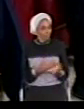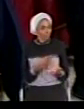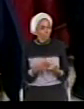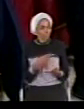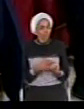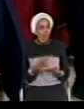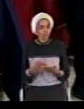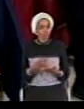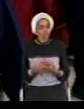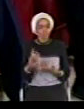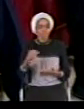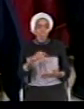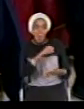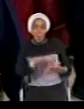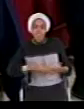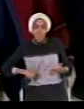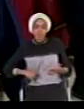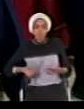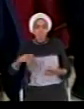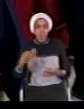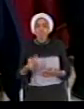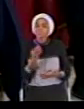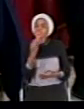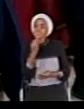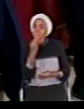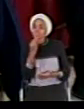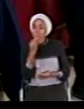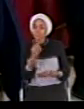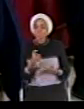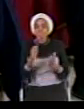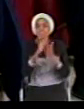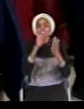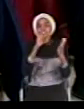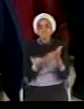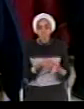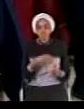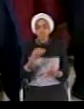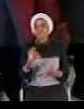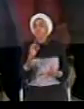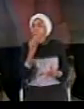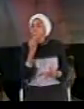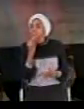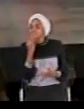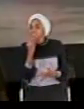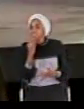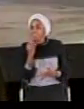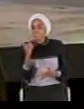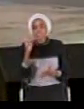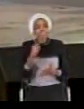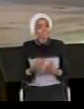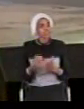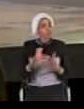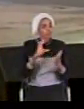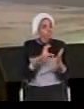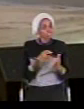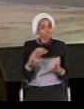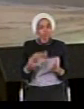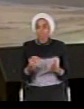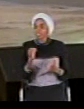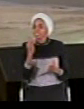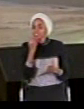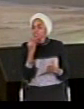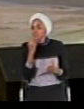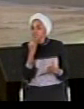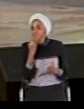the circumcision of the Jews, the tradition of the Jews, the culture of the